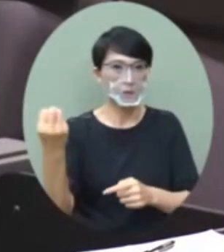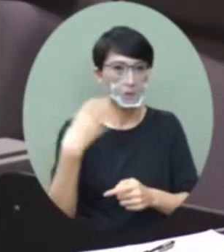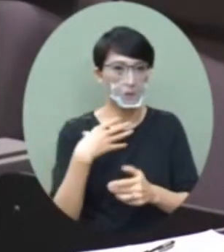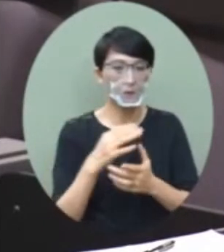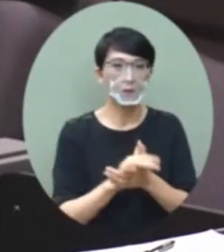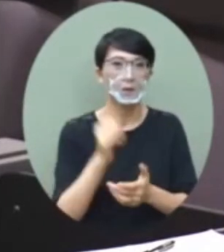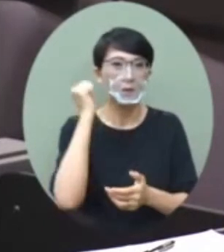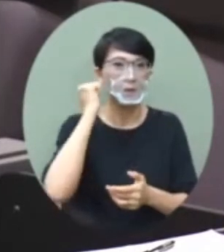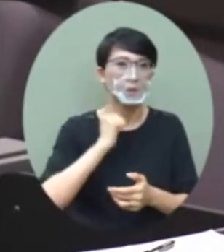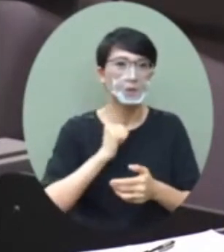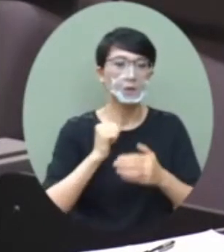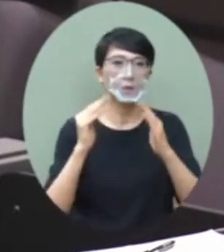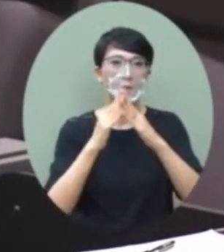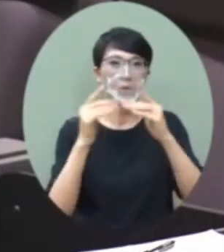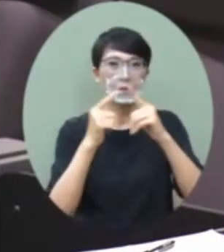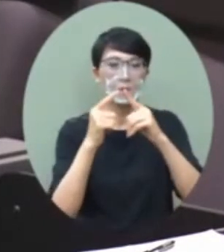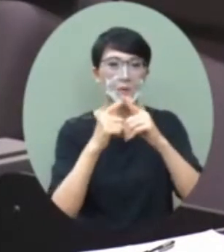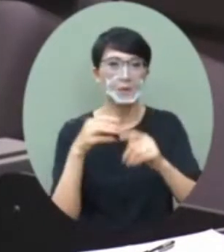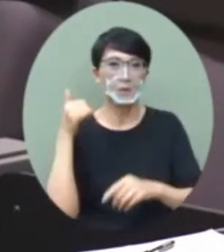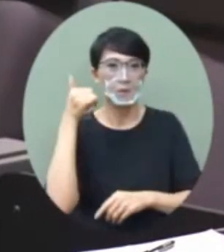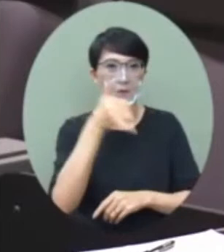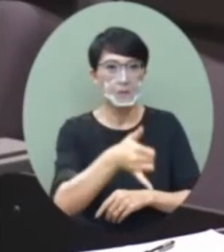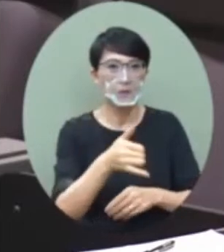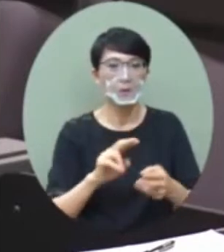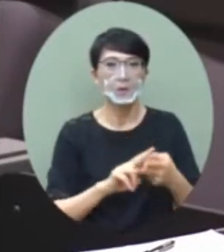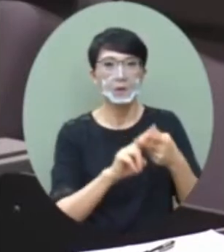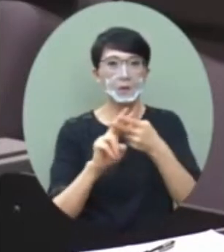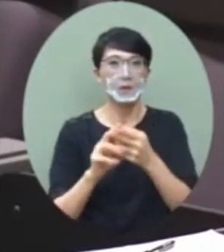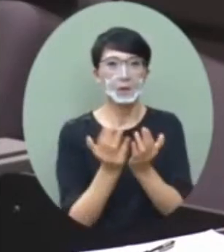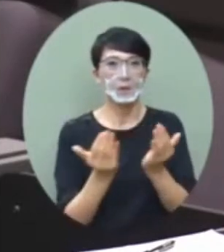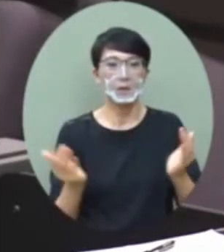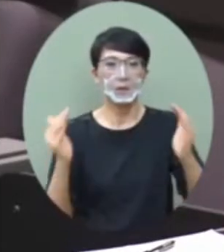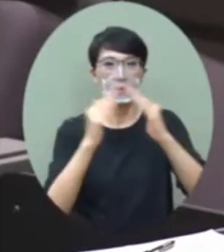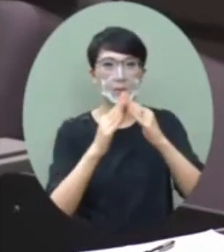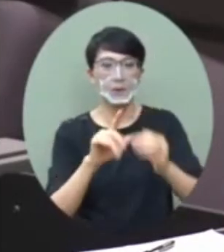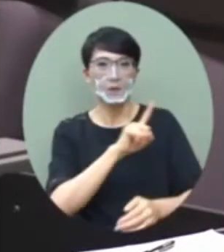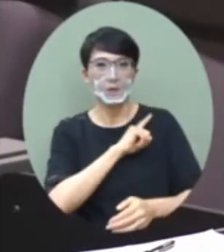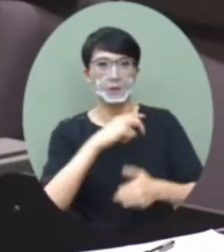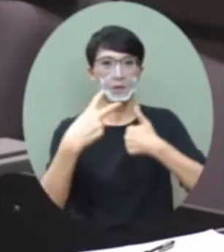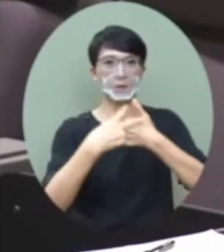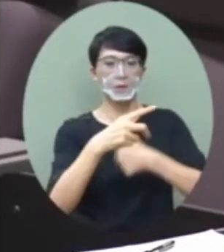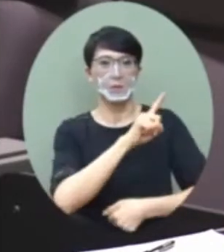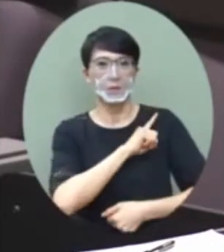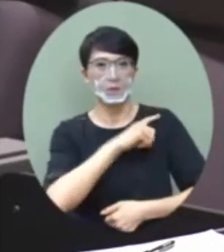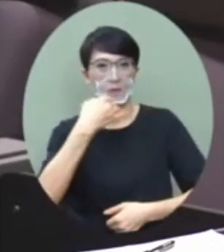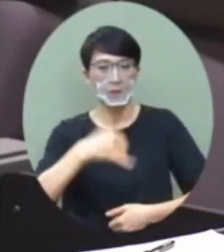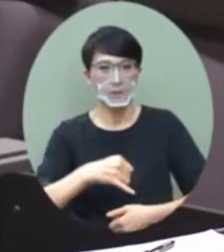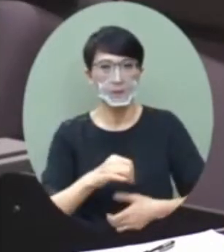use the toilet. After the mainland delegation arrived in Hong Kong for the